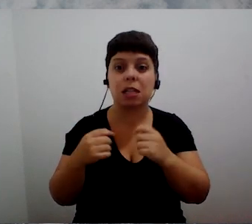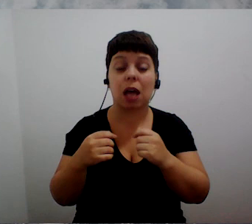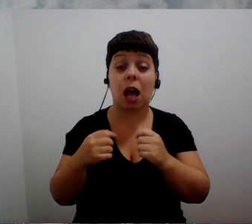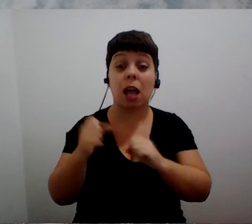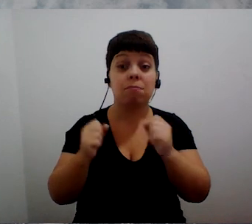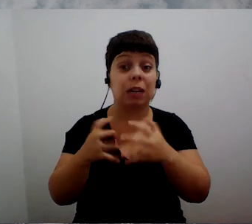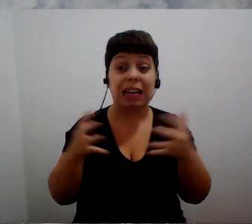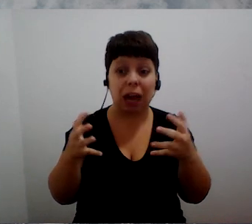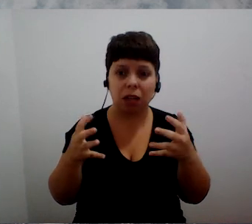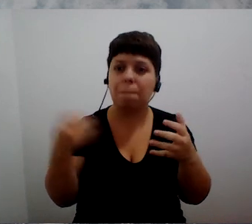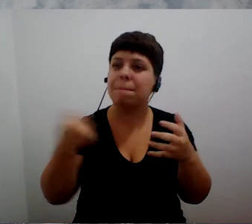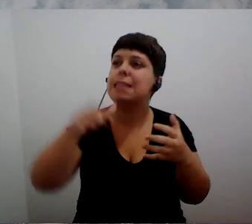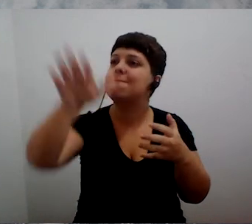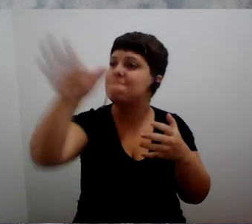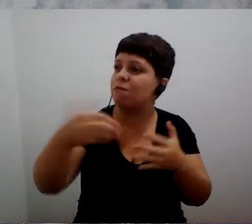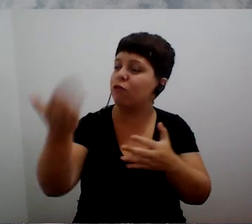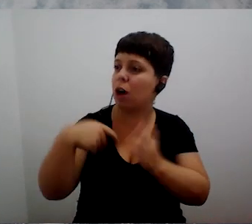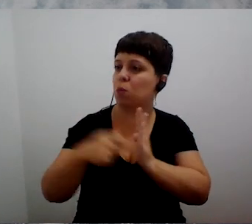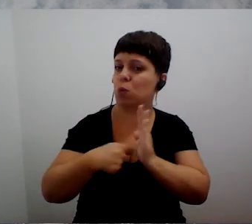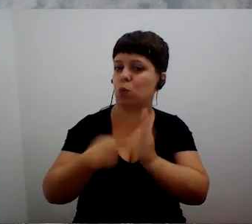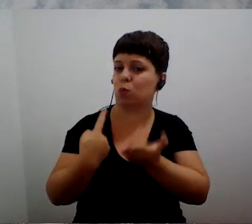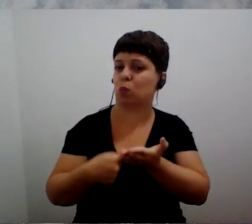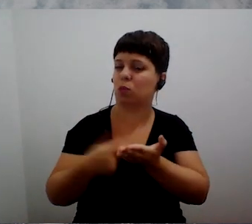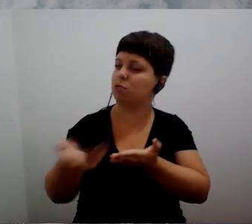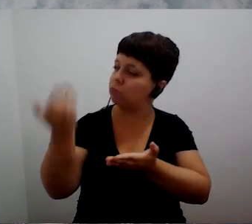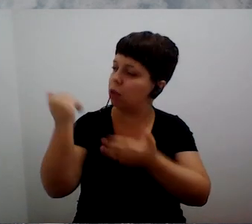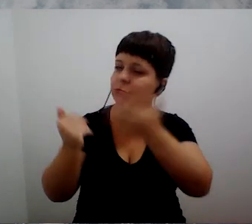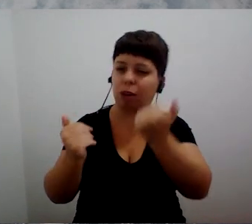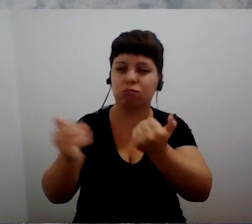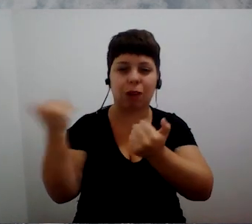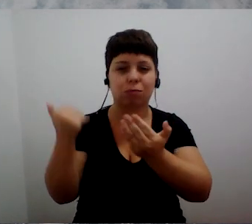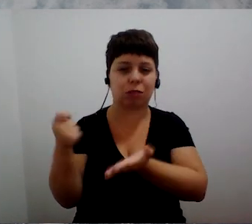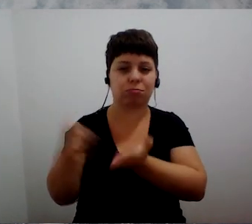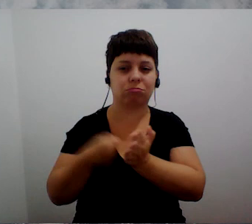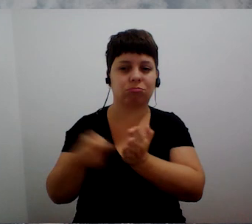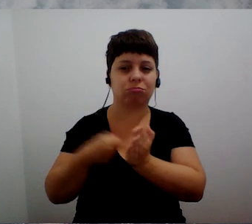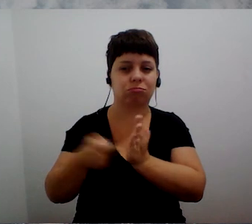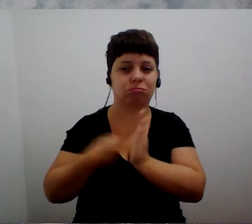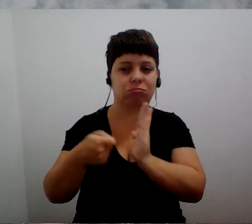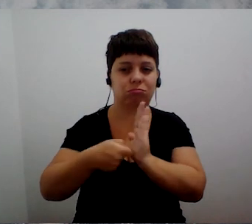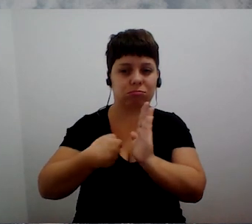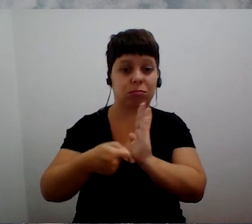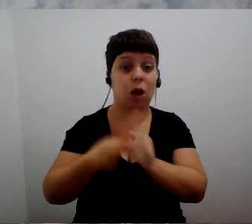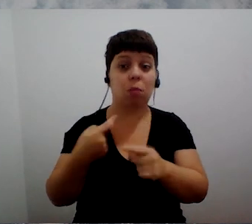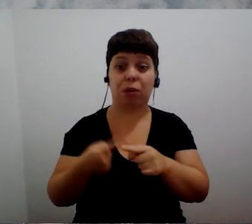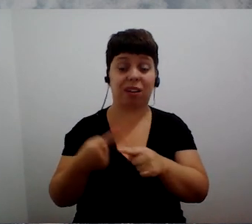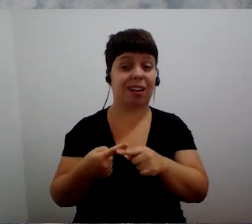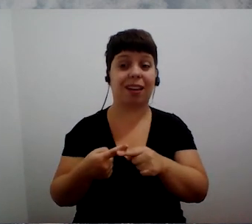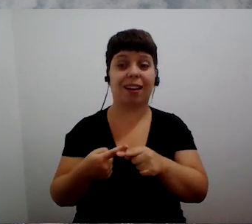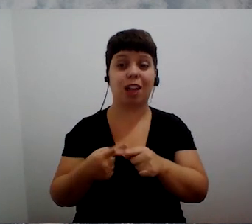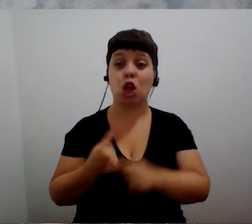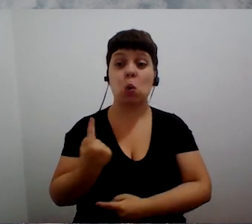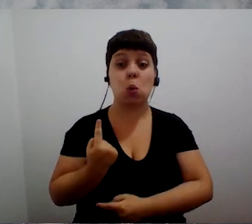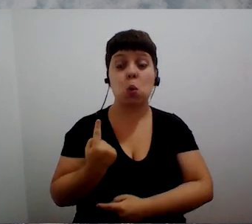industry. But we have to put all big companies inside of this kind of agreement, in this kind of